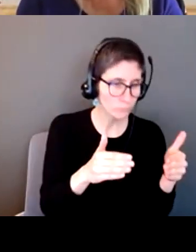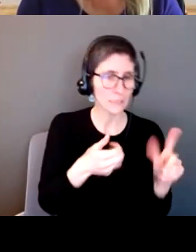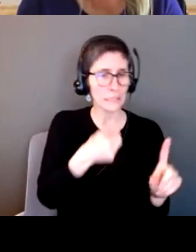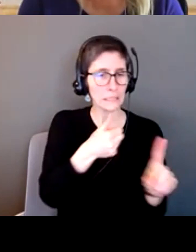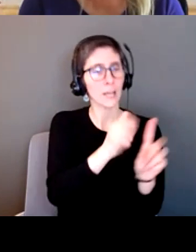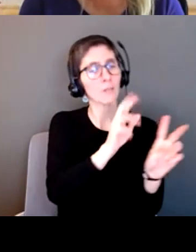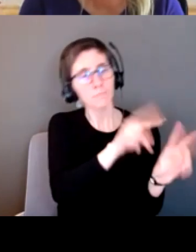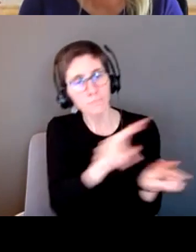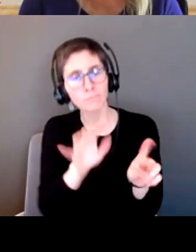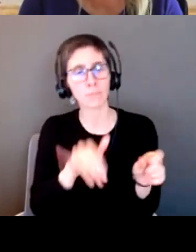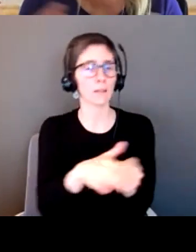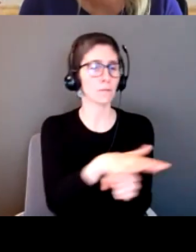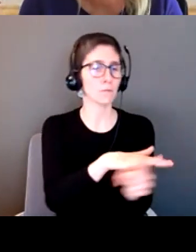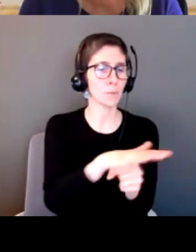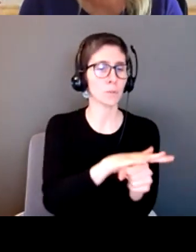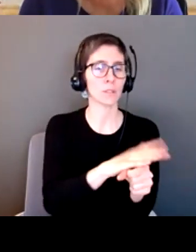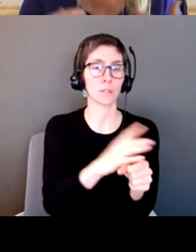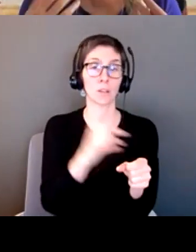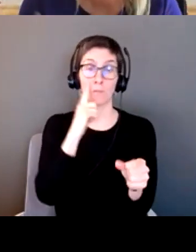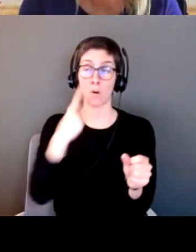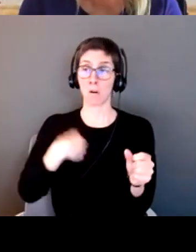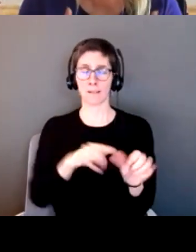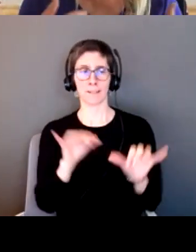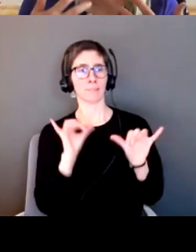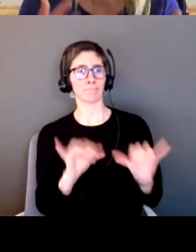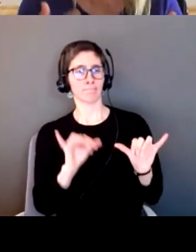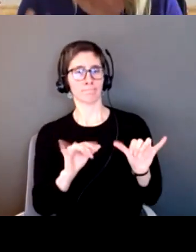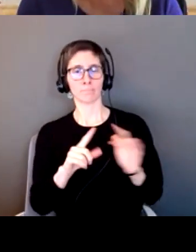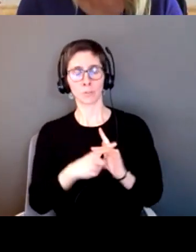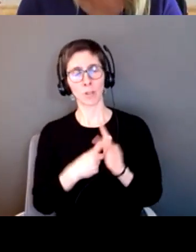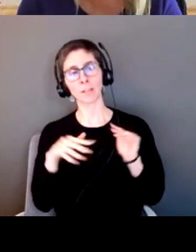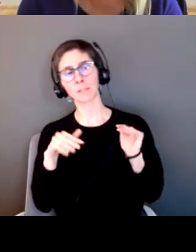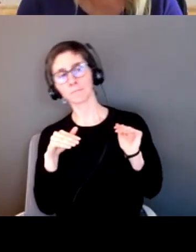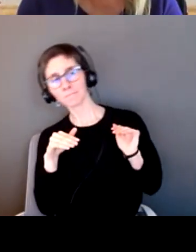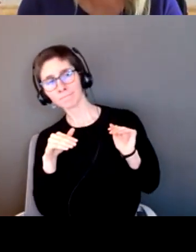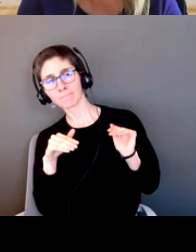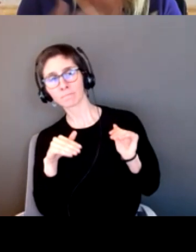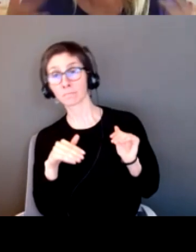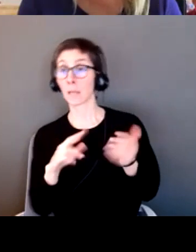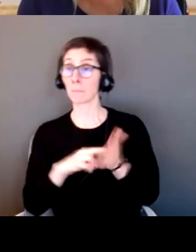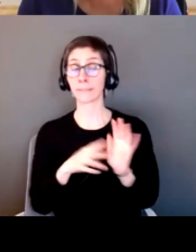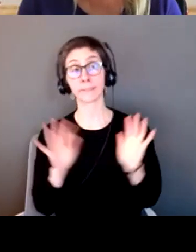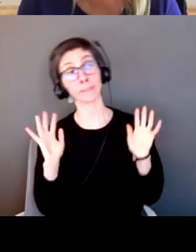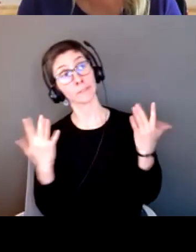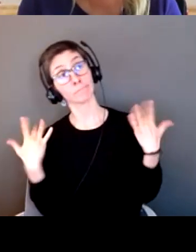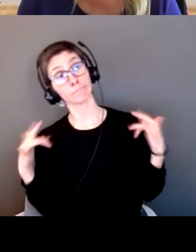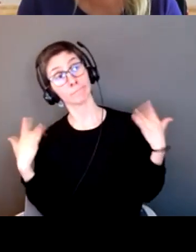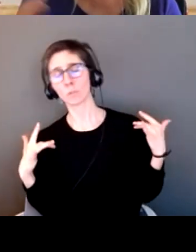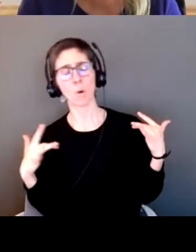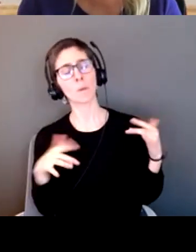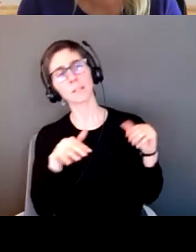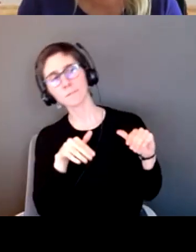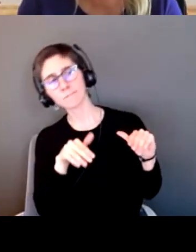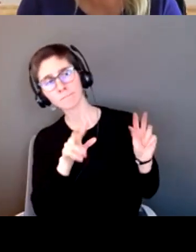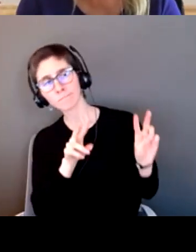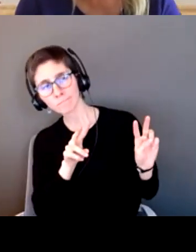So that's been an interesting and key learning for us, is that we don't sit back and wait forever, but we do, really create that space. And